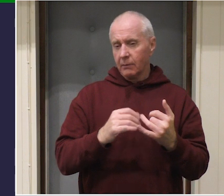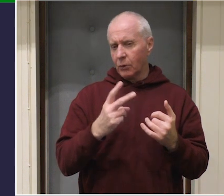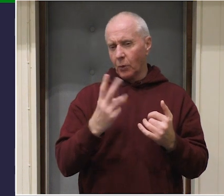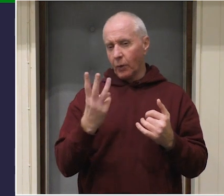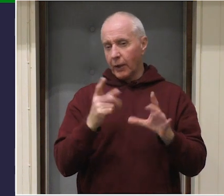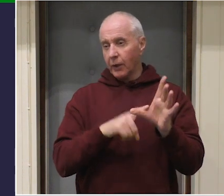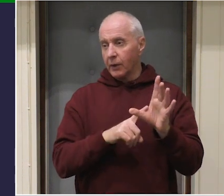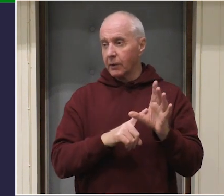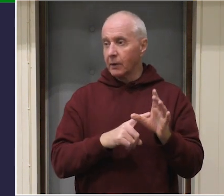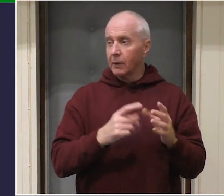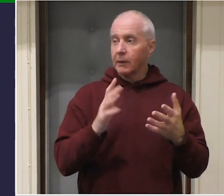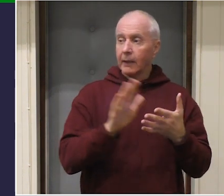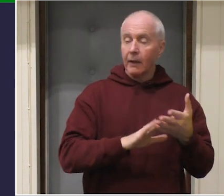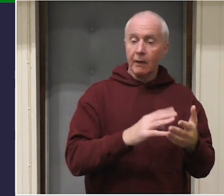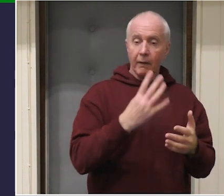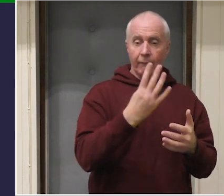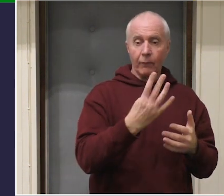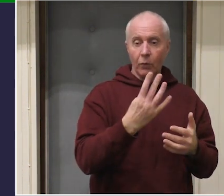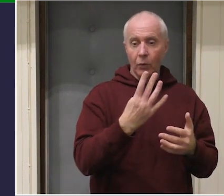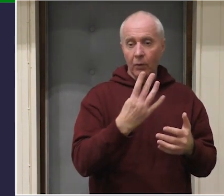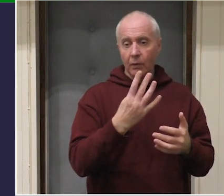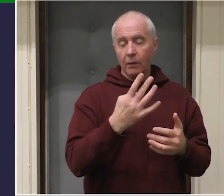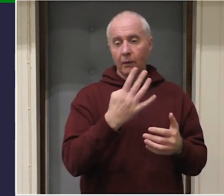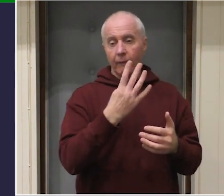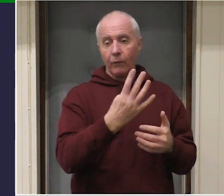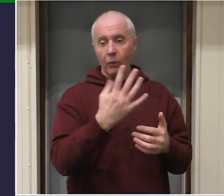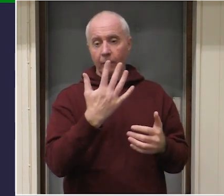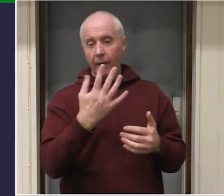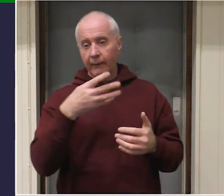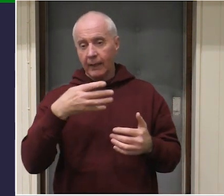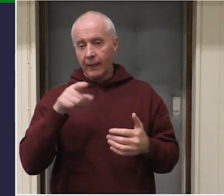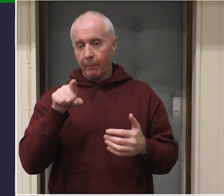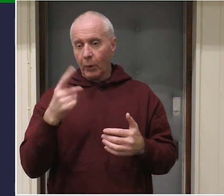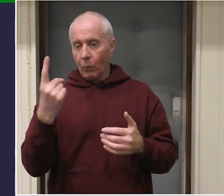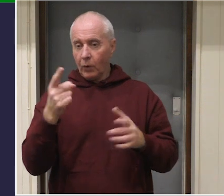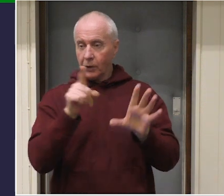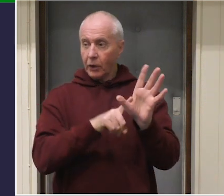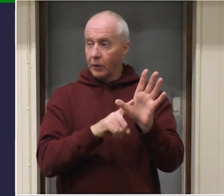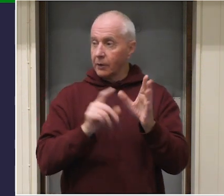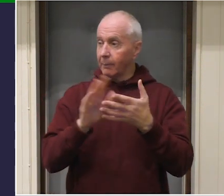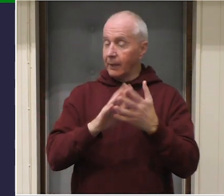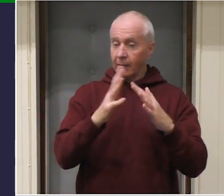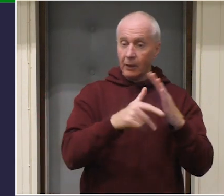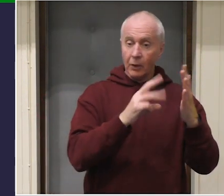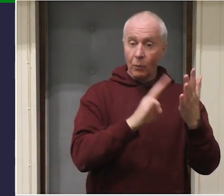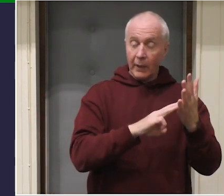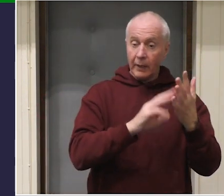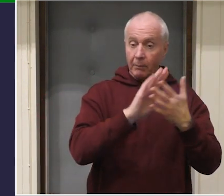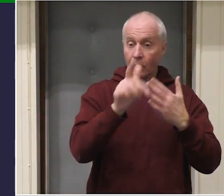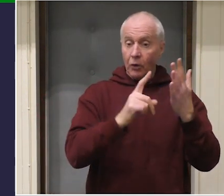now known to be 459.1 years, which means that William Herschel was pretty